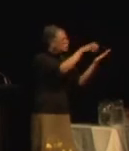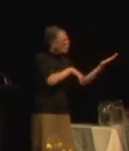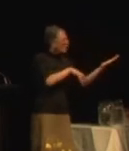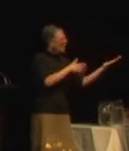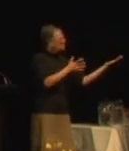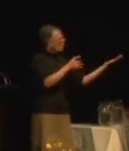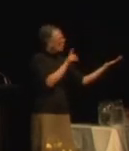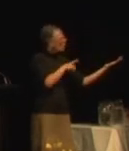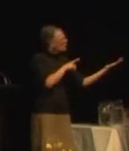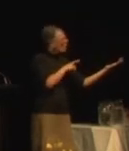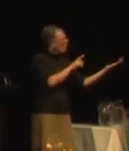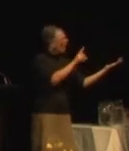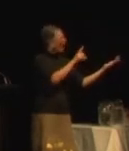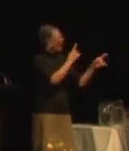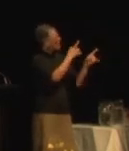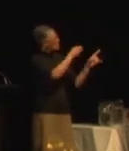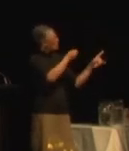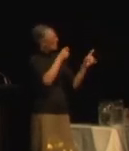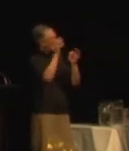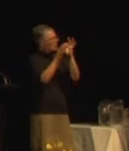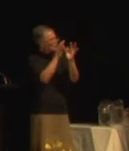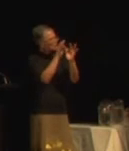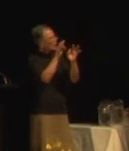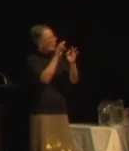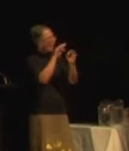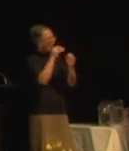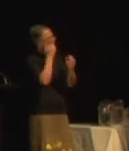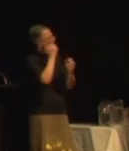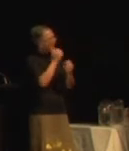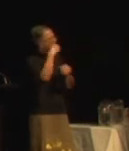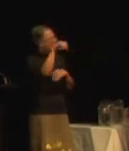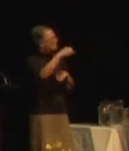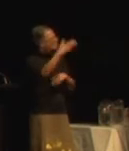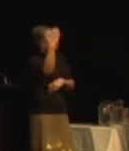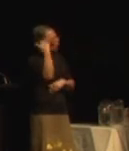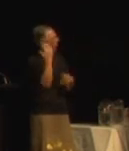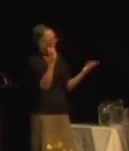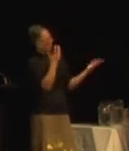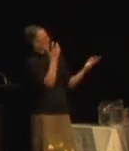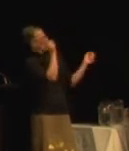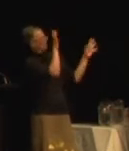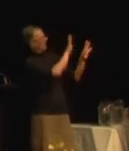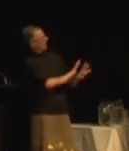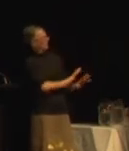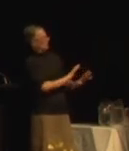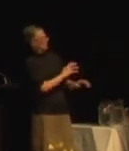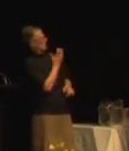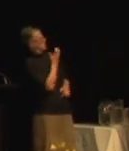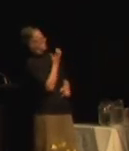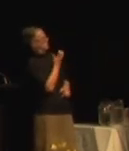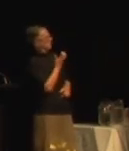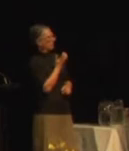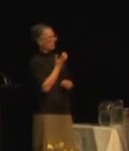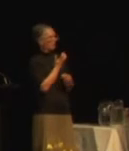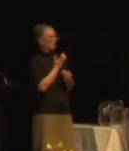of the site, and half the content seems to have been migrated to another URL. In 2018, information